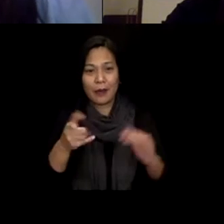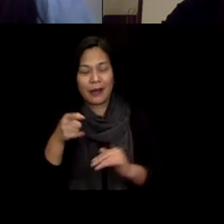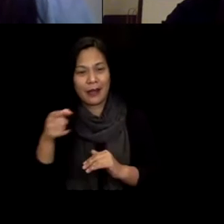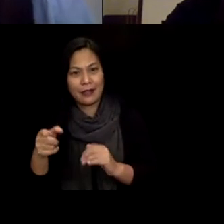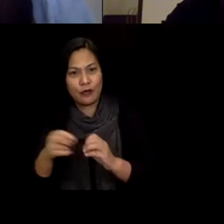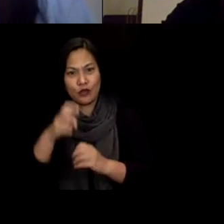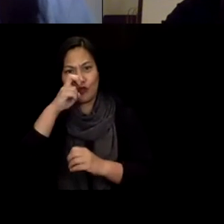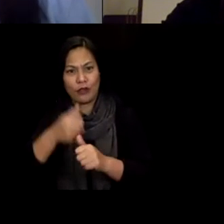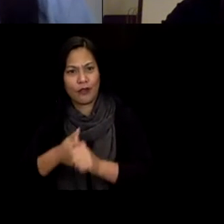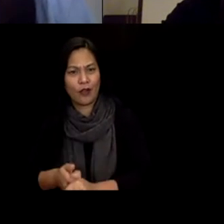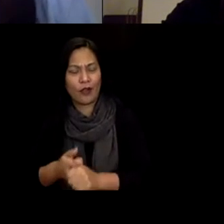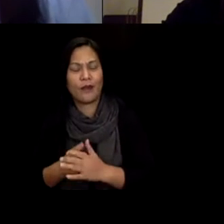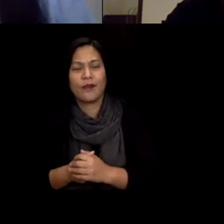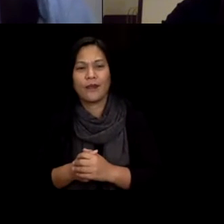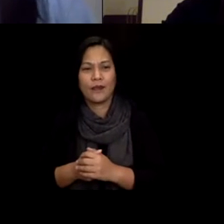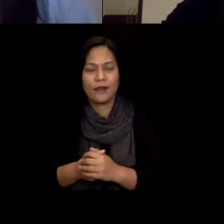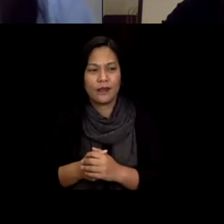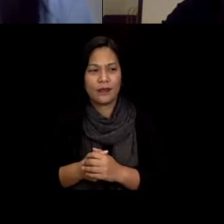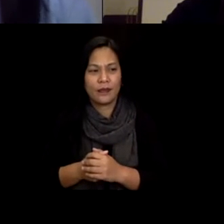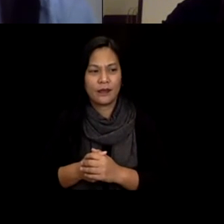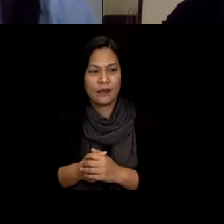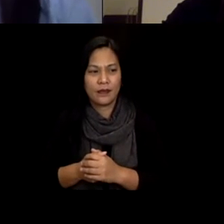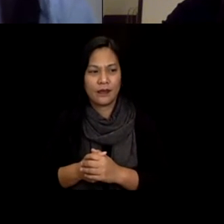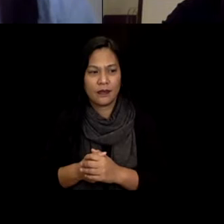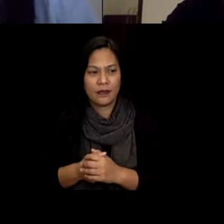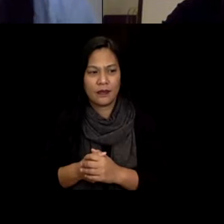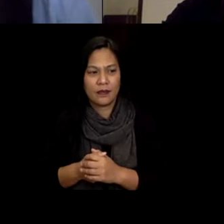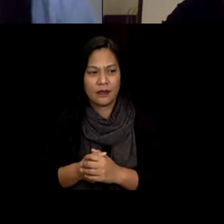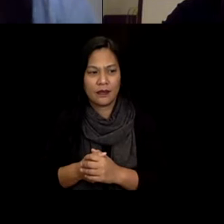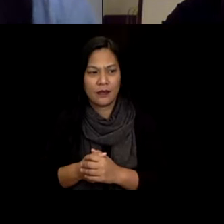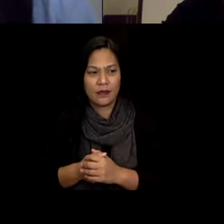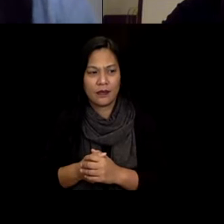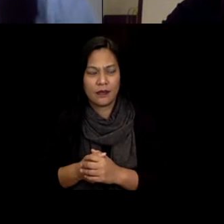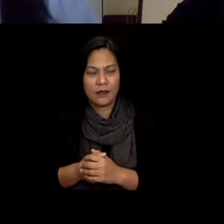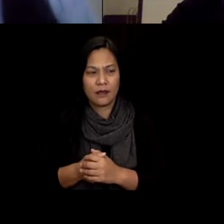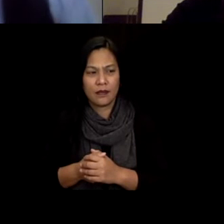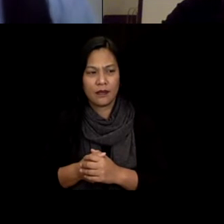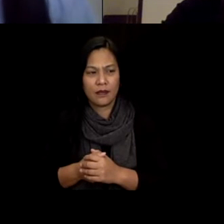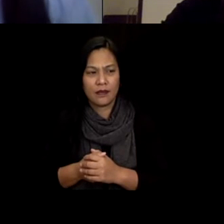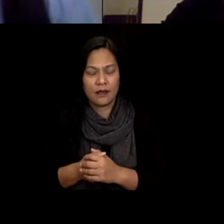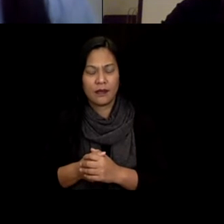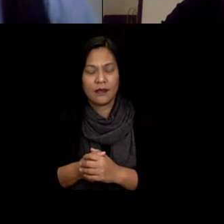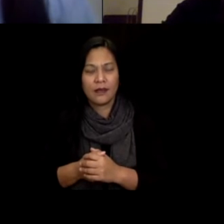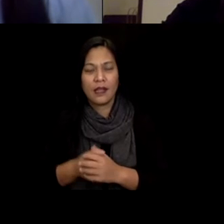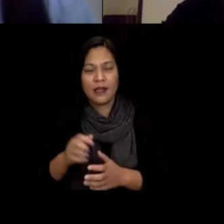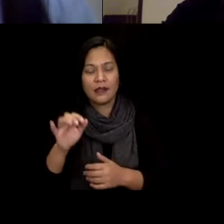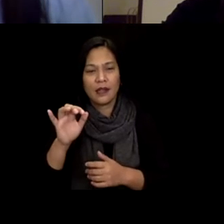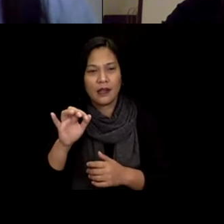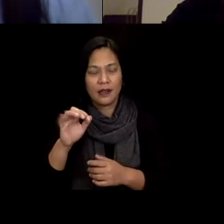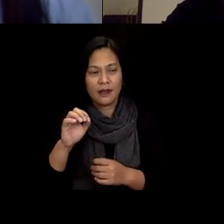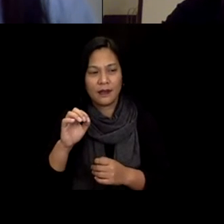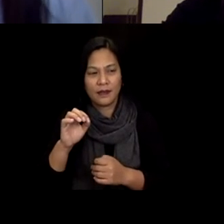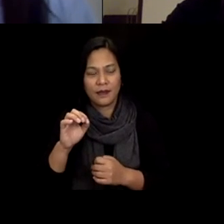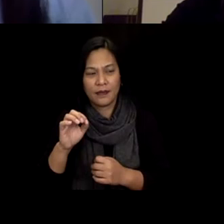So yeah, I think that's such a beautiful and like non-standard answer, as